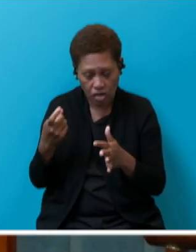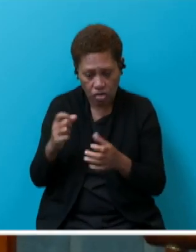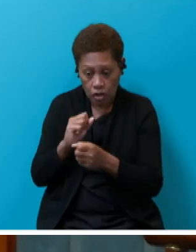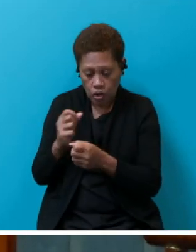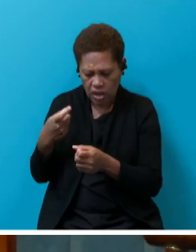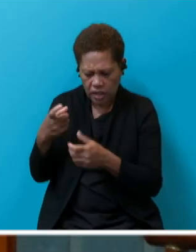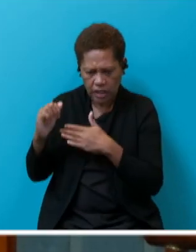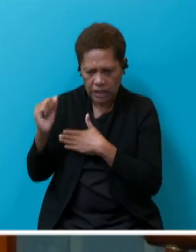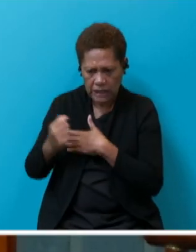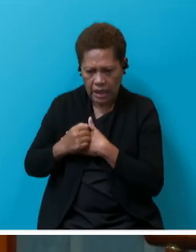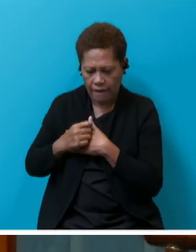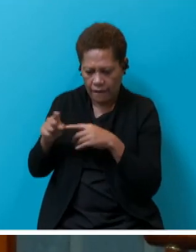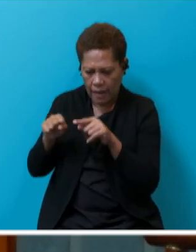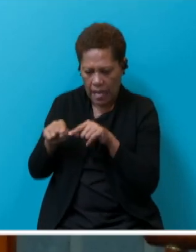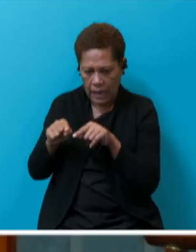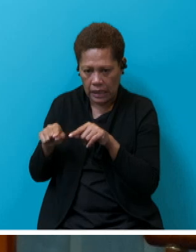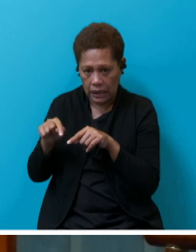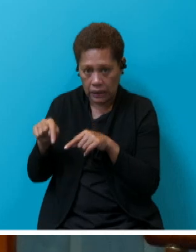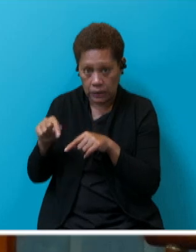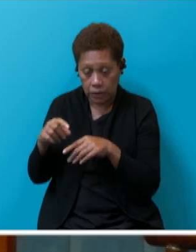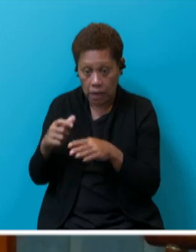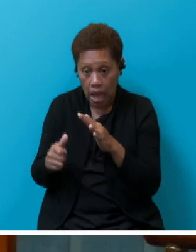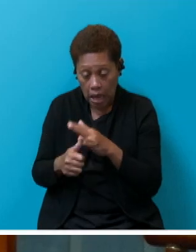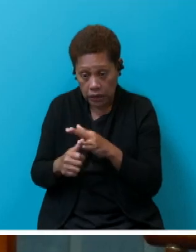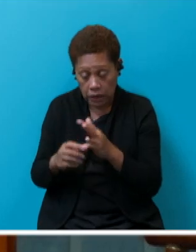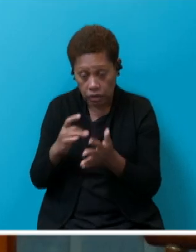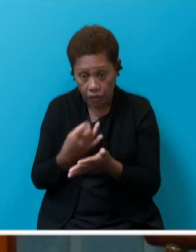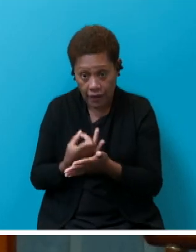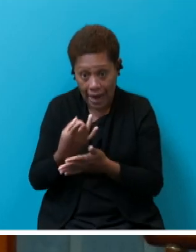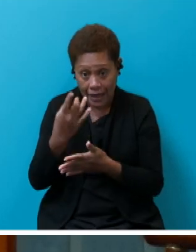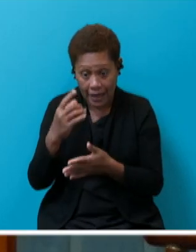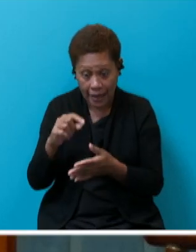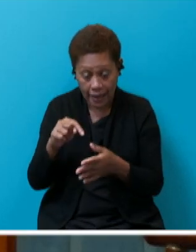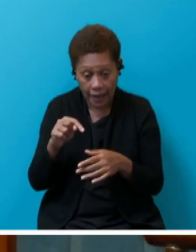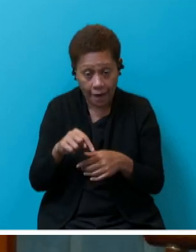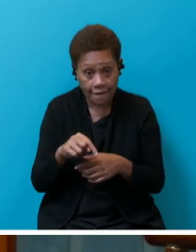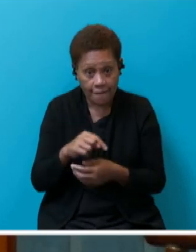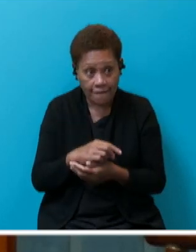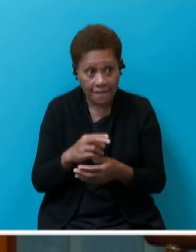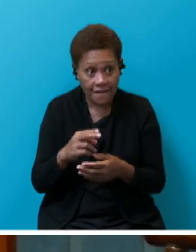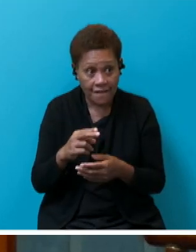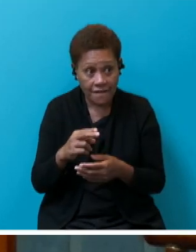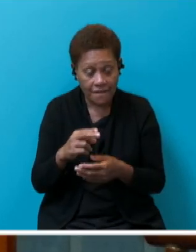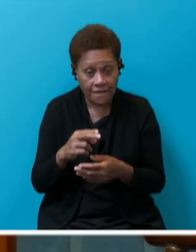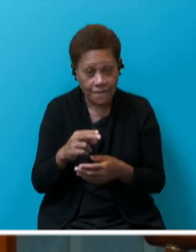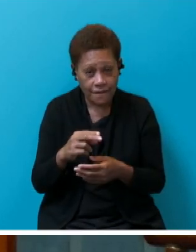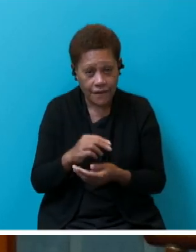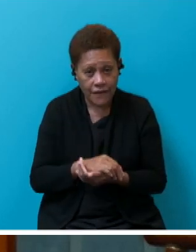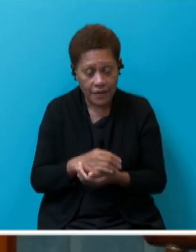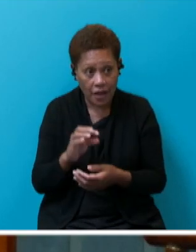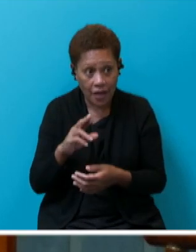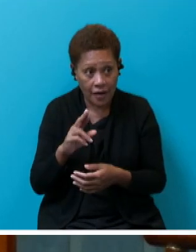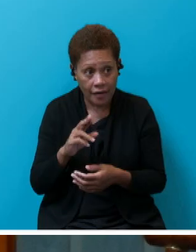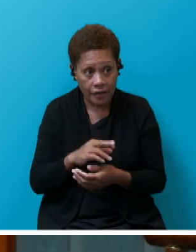This access to funding facilities will help those MSMEs. Furthermore, the cost